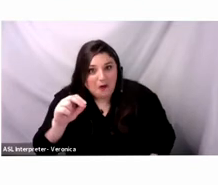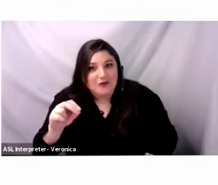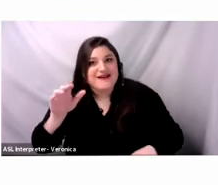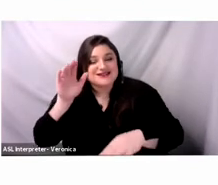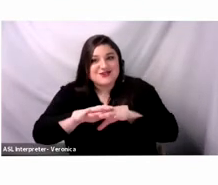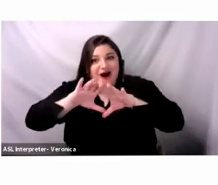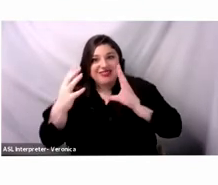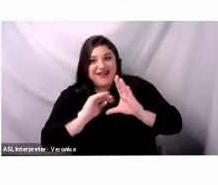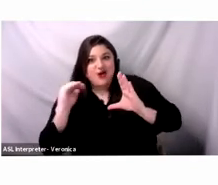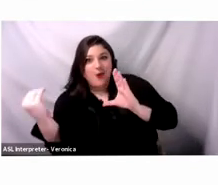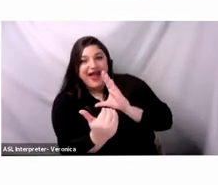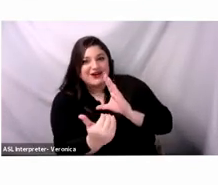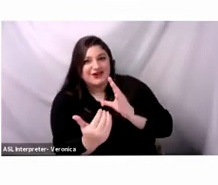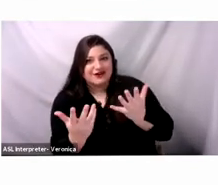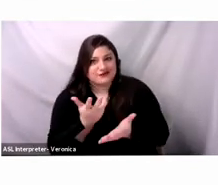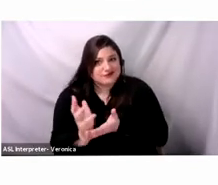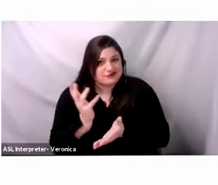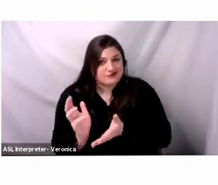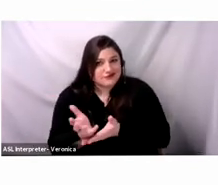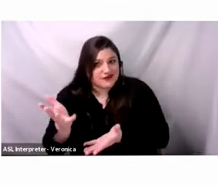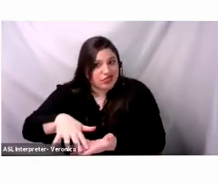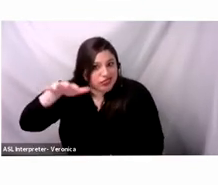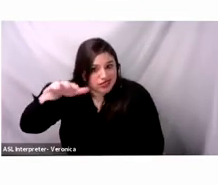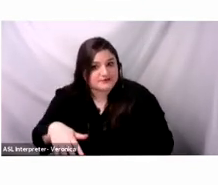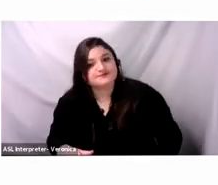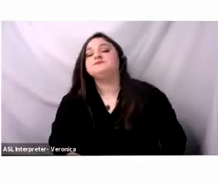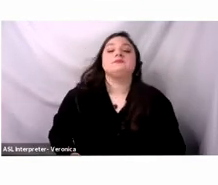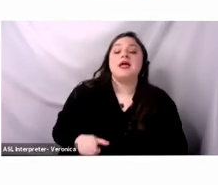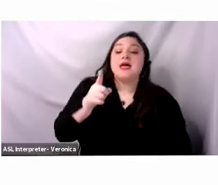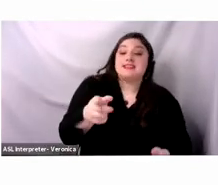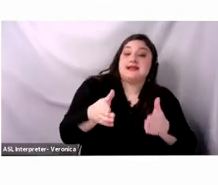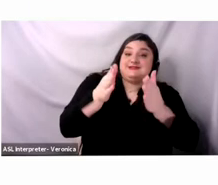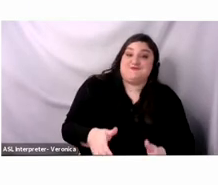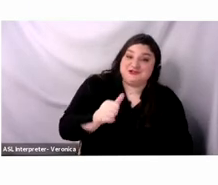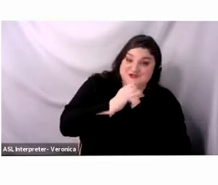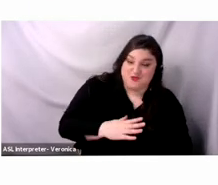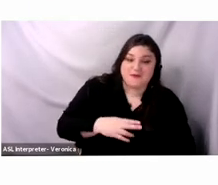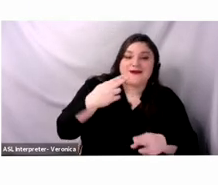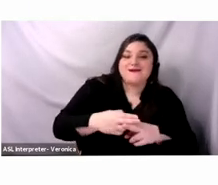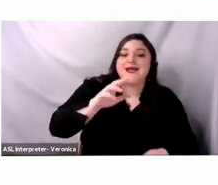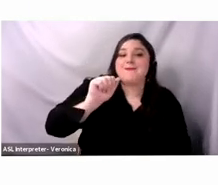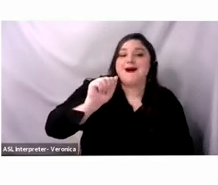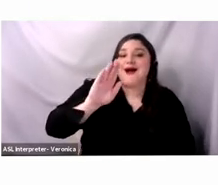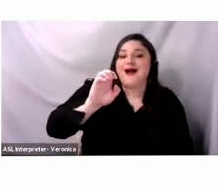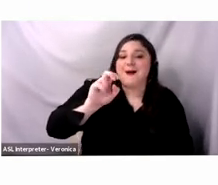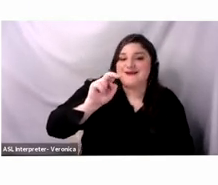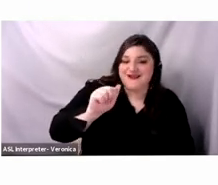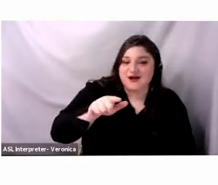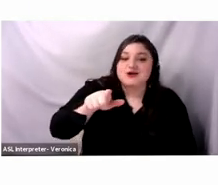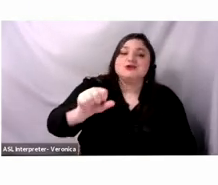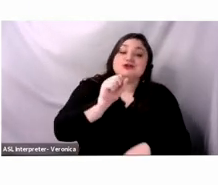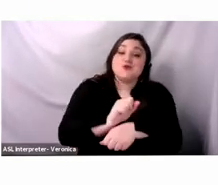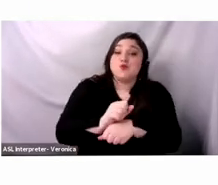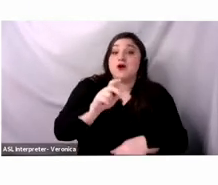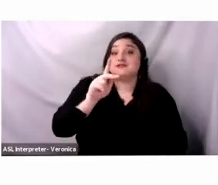supply driven. This is Abena. Abena is a retailer. She works 6 days a week, leaving her home around 5:30 in the morning